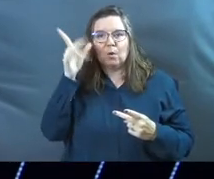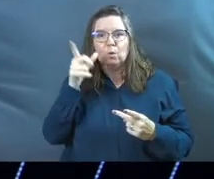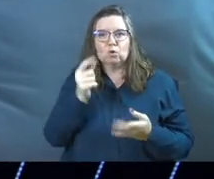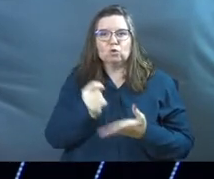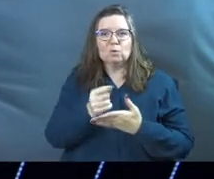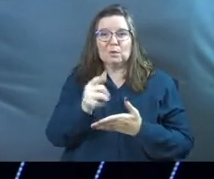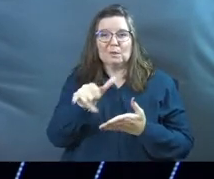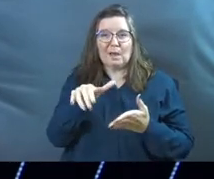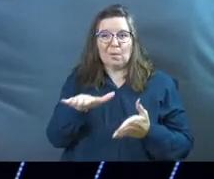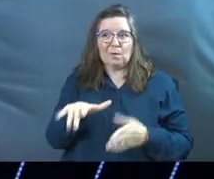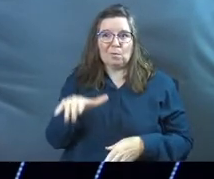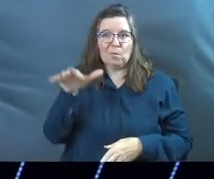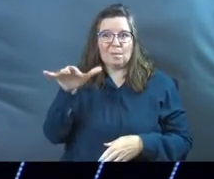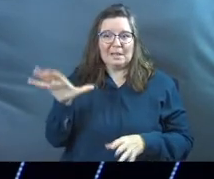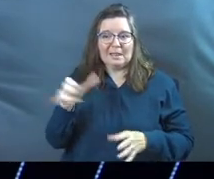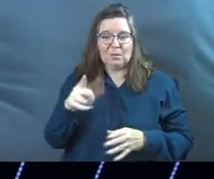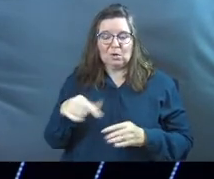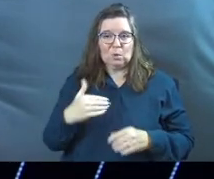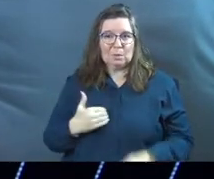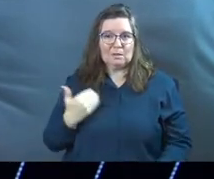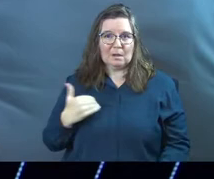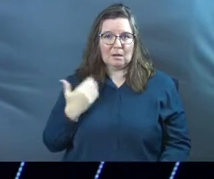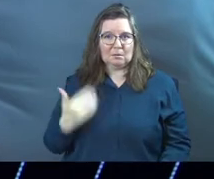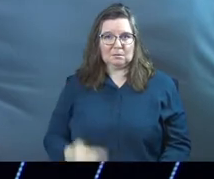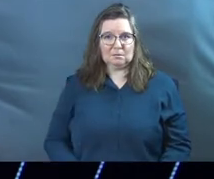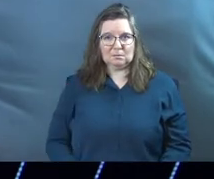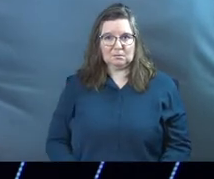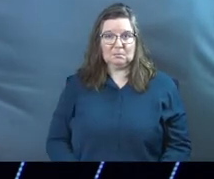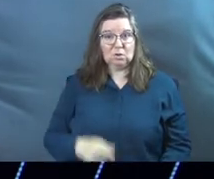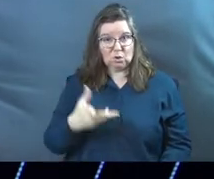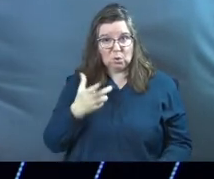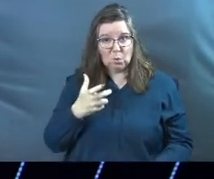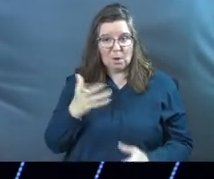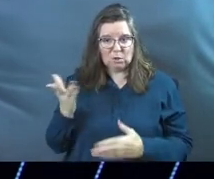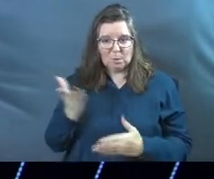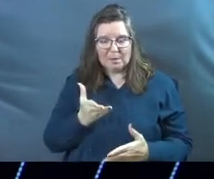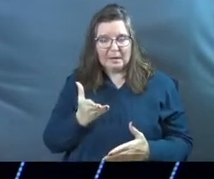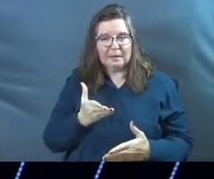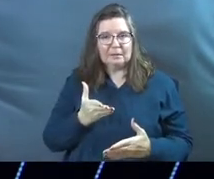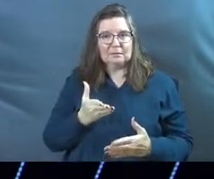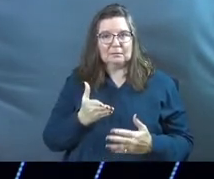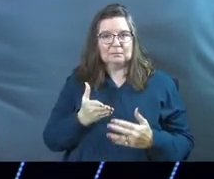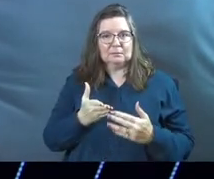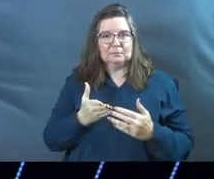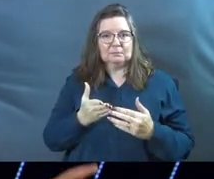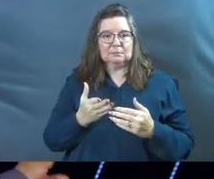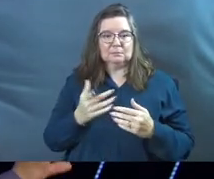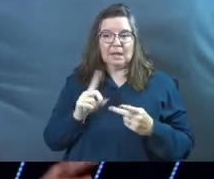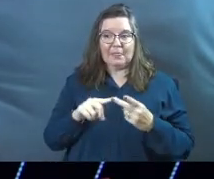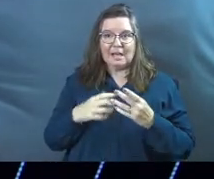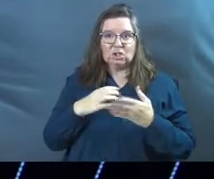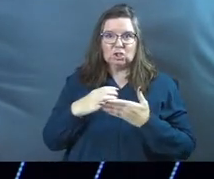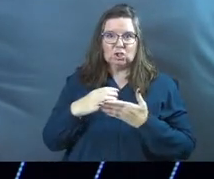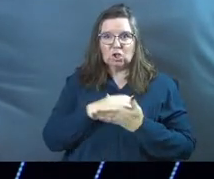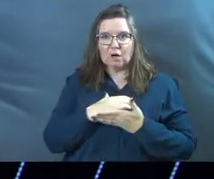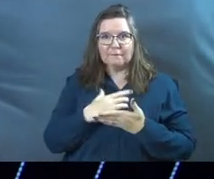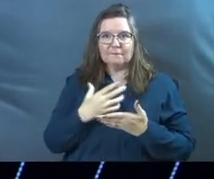who treated you that way and did that thing when you were young? And don't you want to bring? And don't they